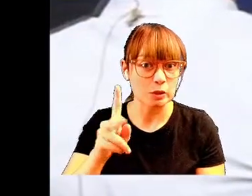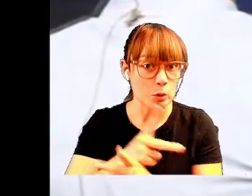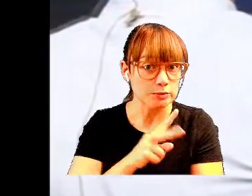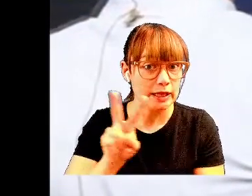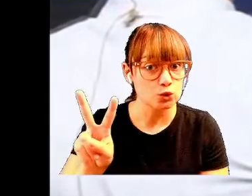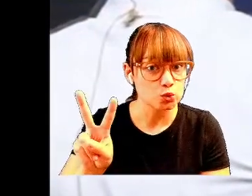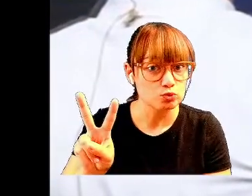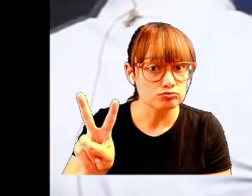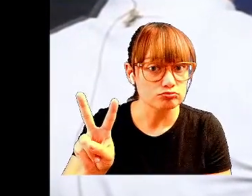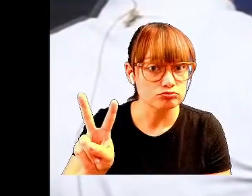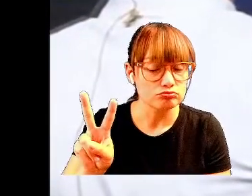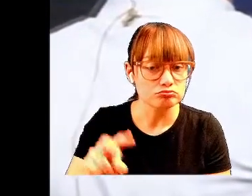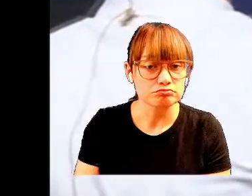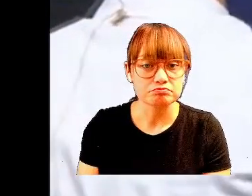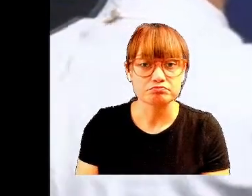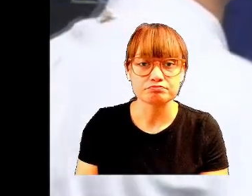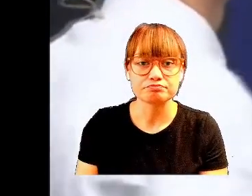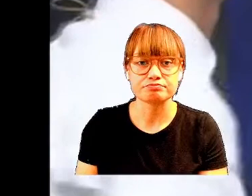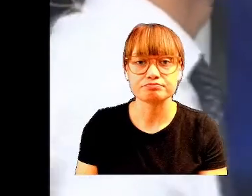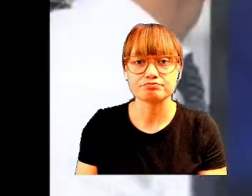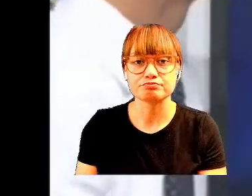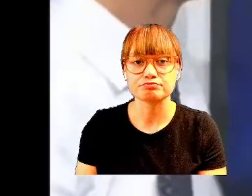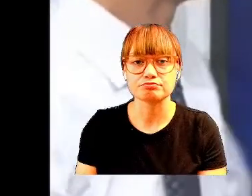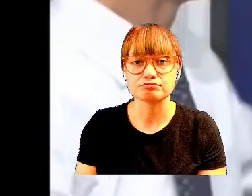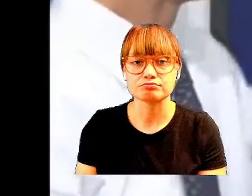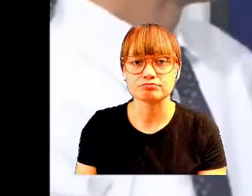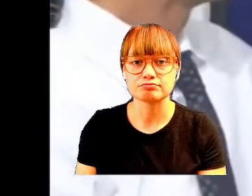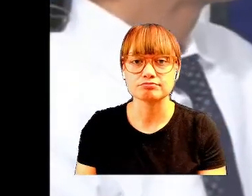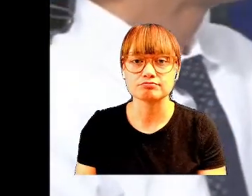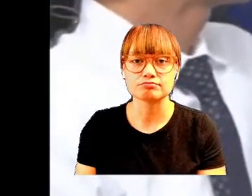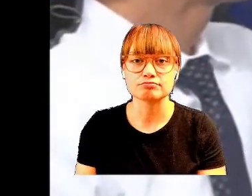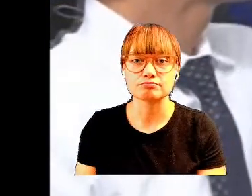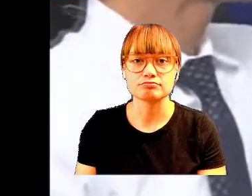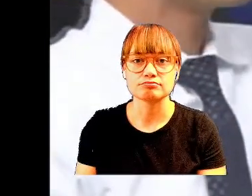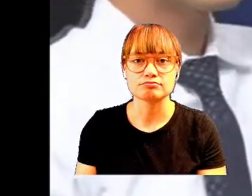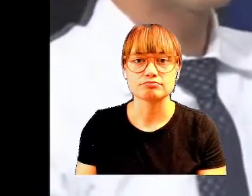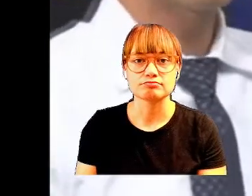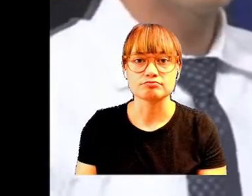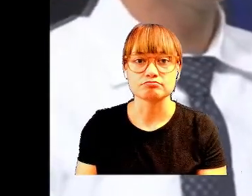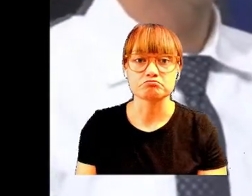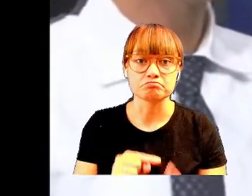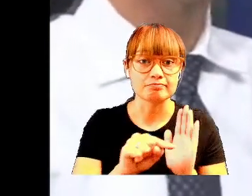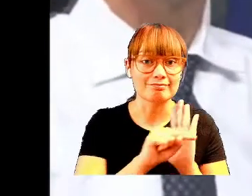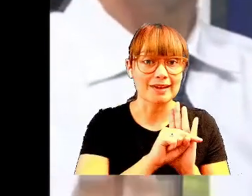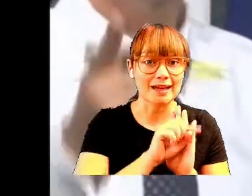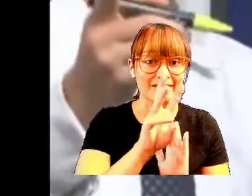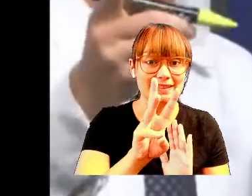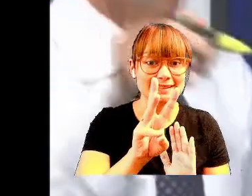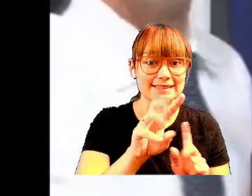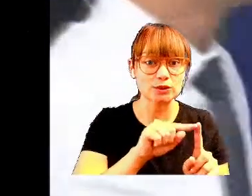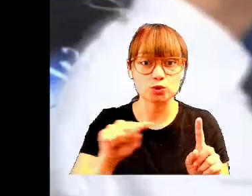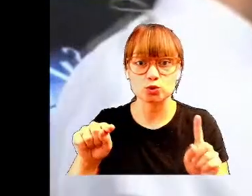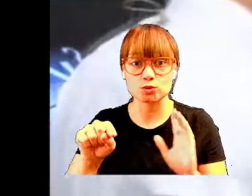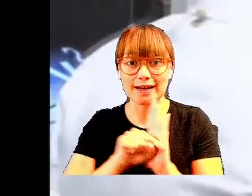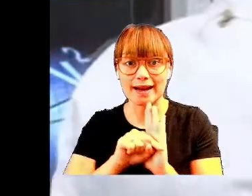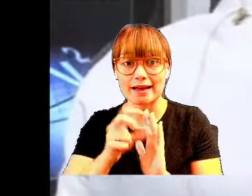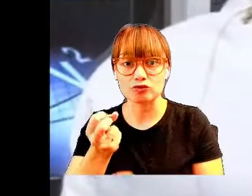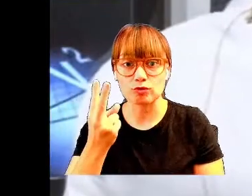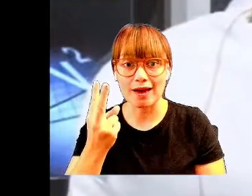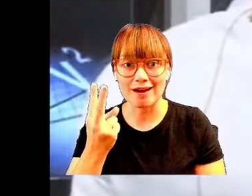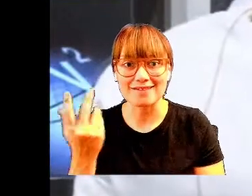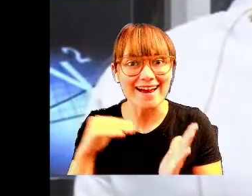So we multiply by 2. And then from -6 to -12, hey, we do it